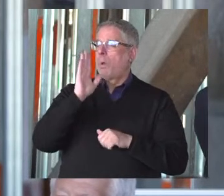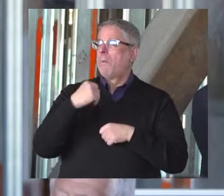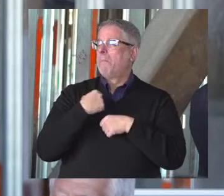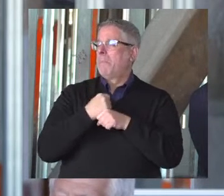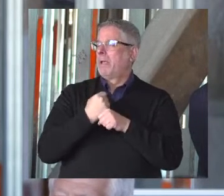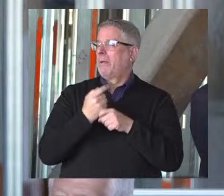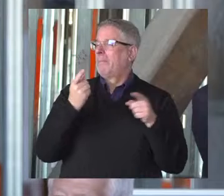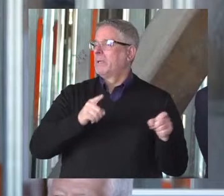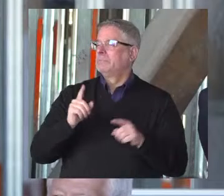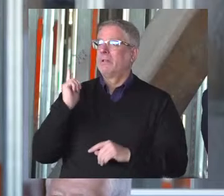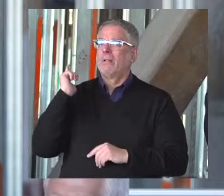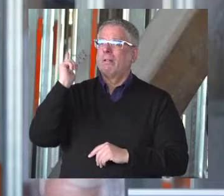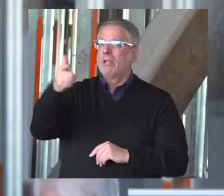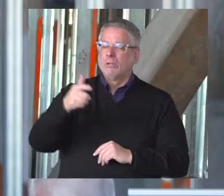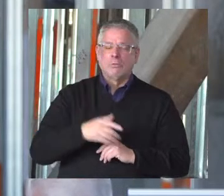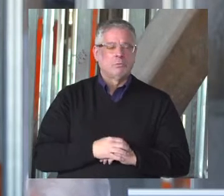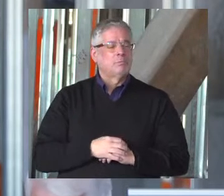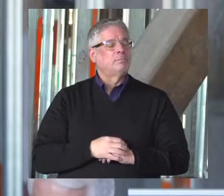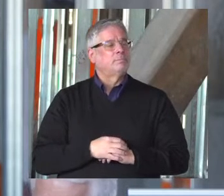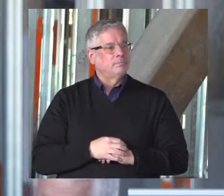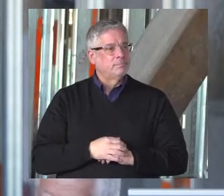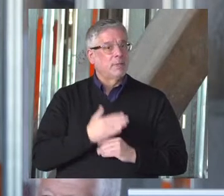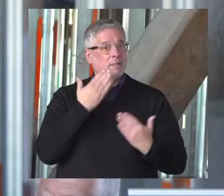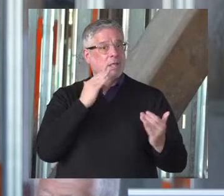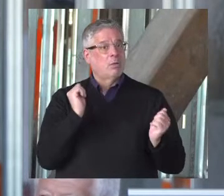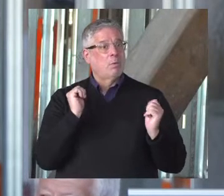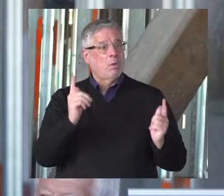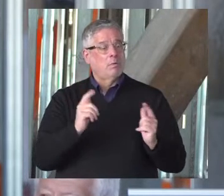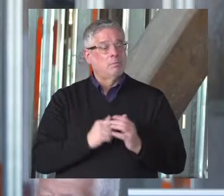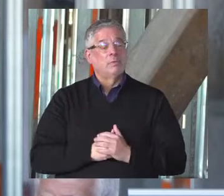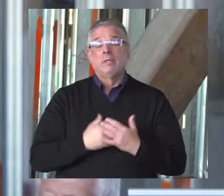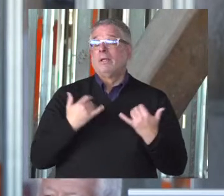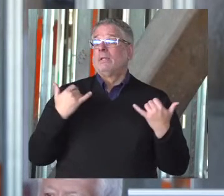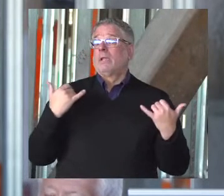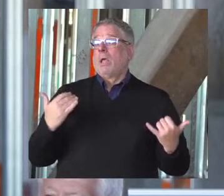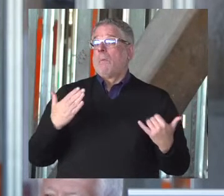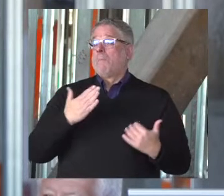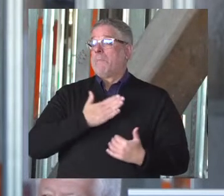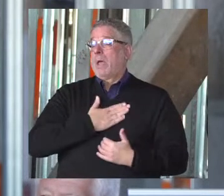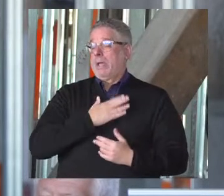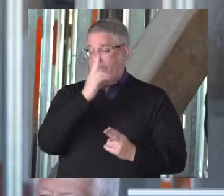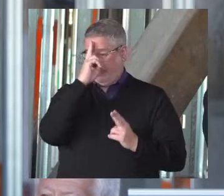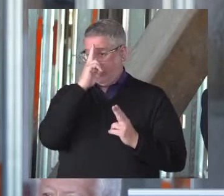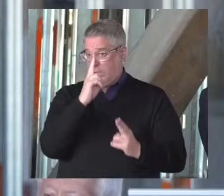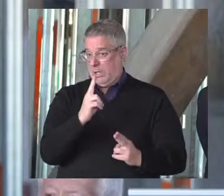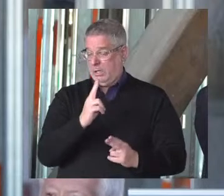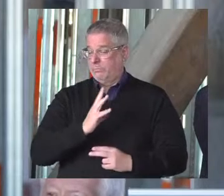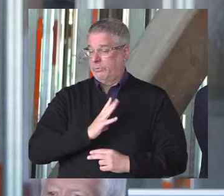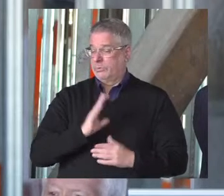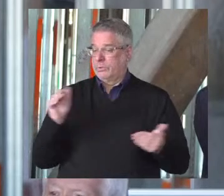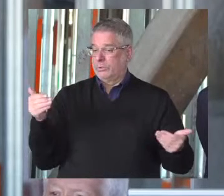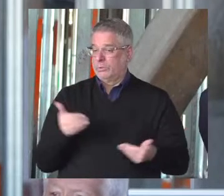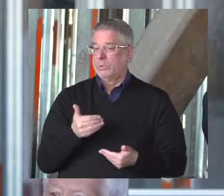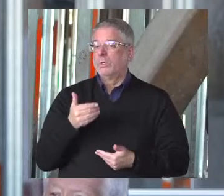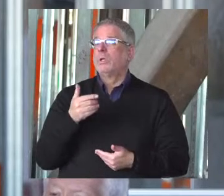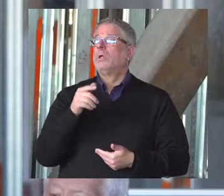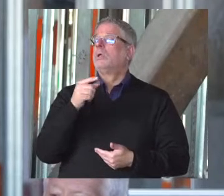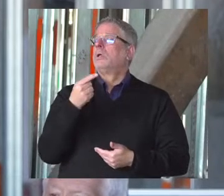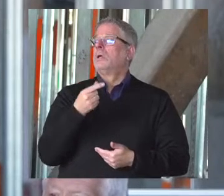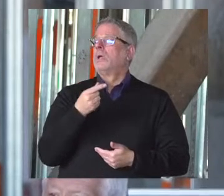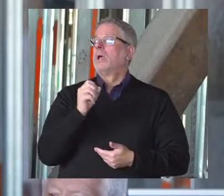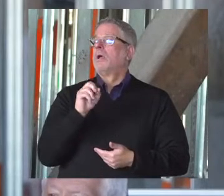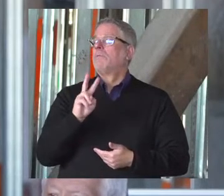come. Thank you all. And now it is my distinct honor and privilege to introduce Governor Gavin